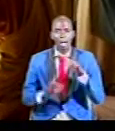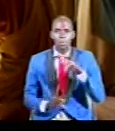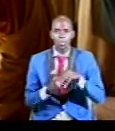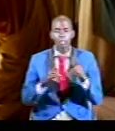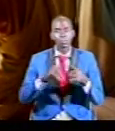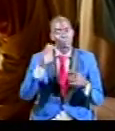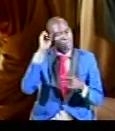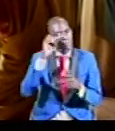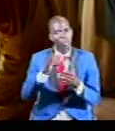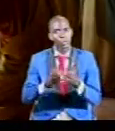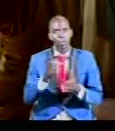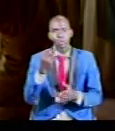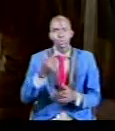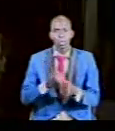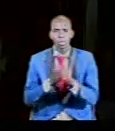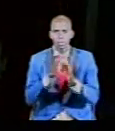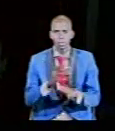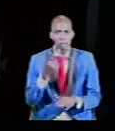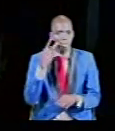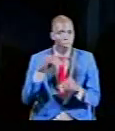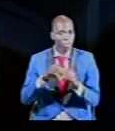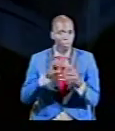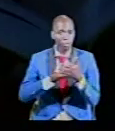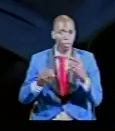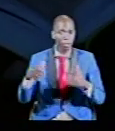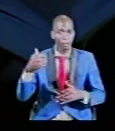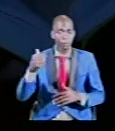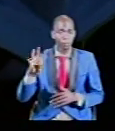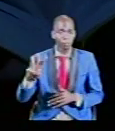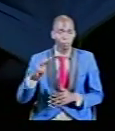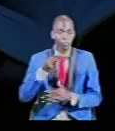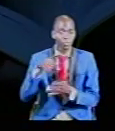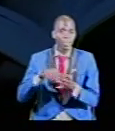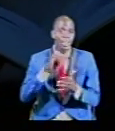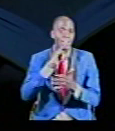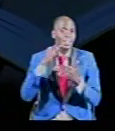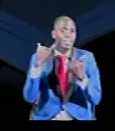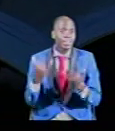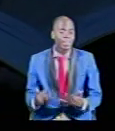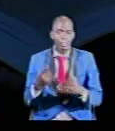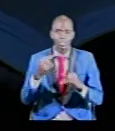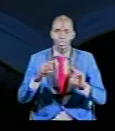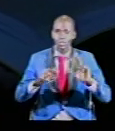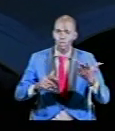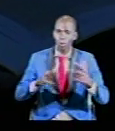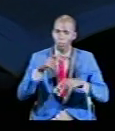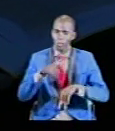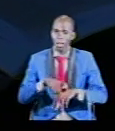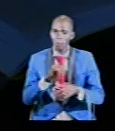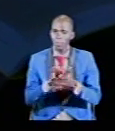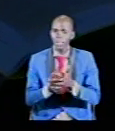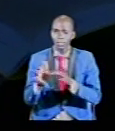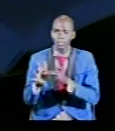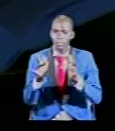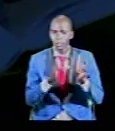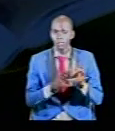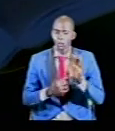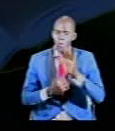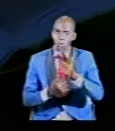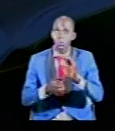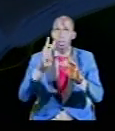disciples. Do you see this verse 14? This is now the third time that Jesus